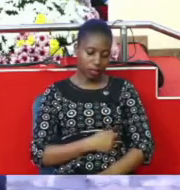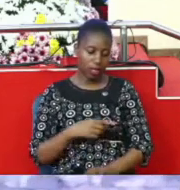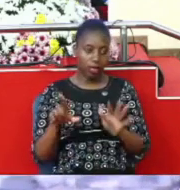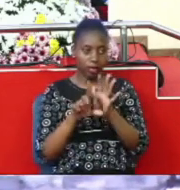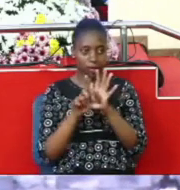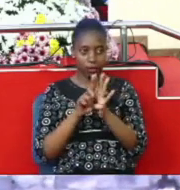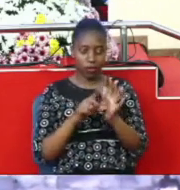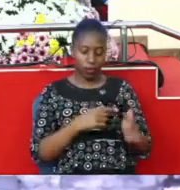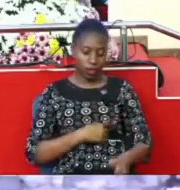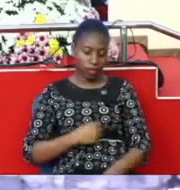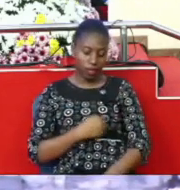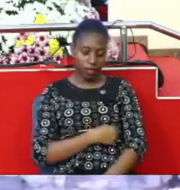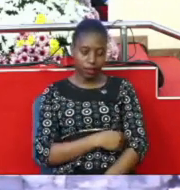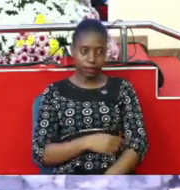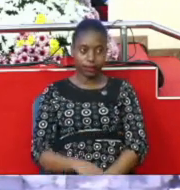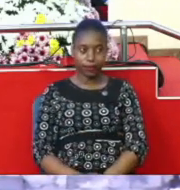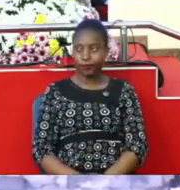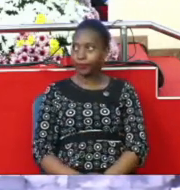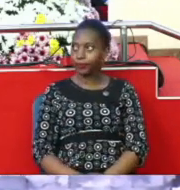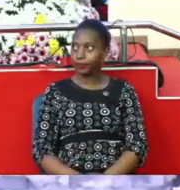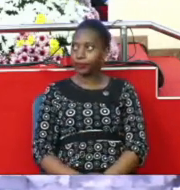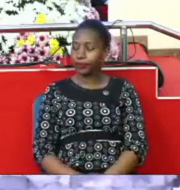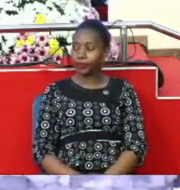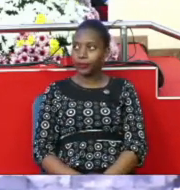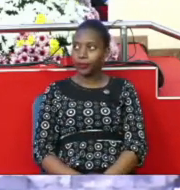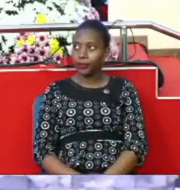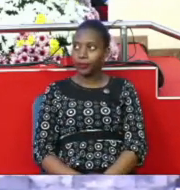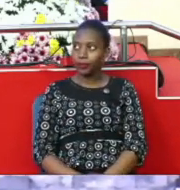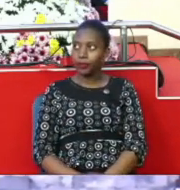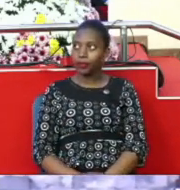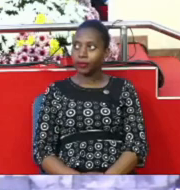As if guilt is not or is not bad